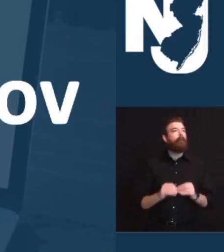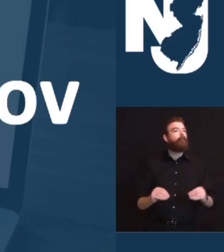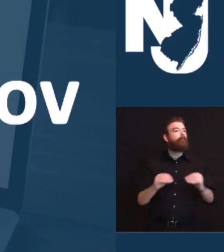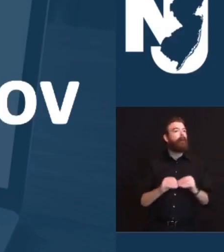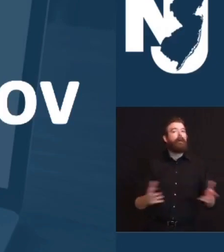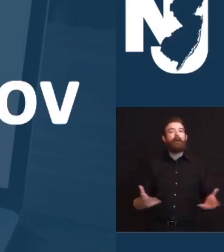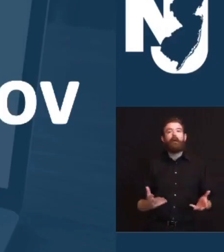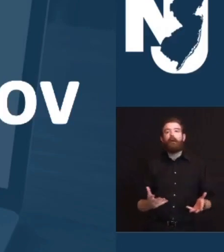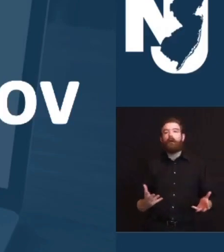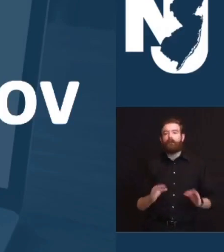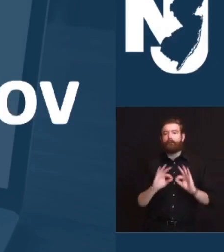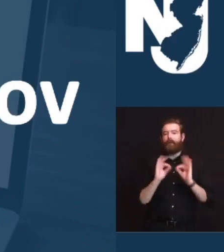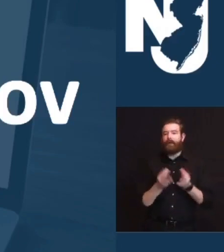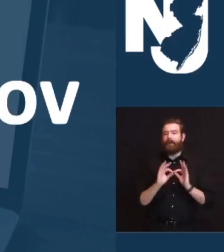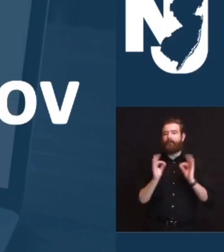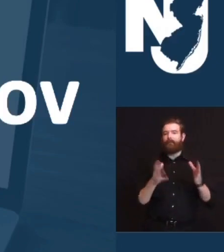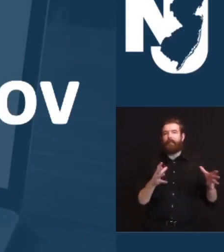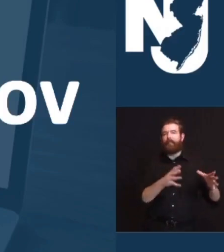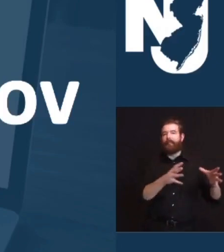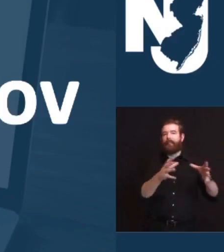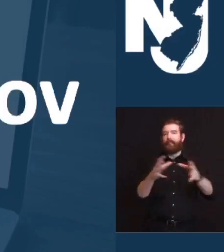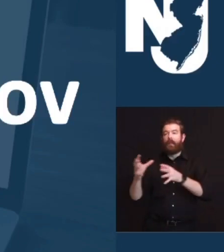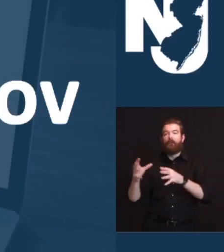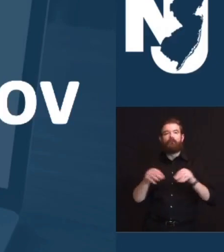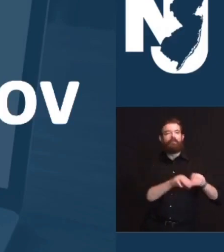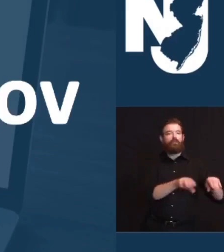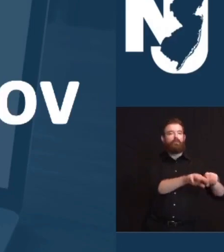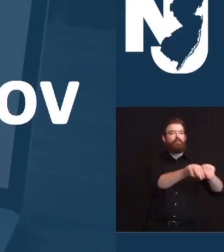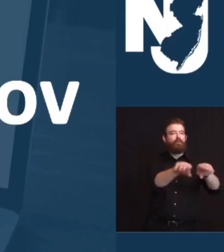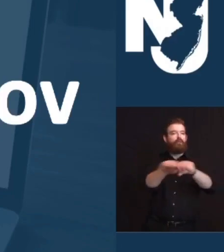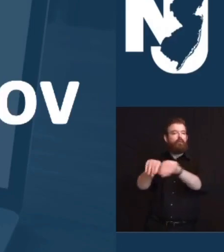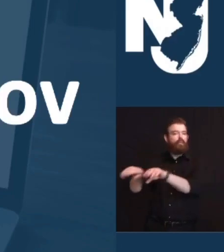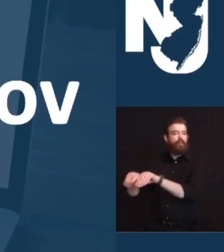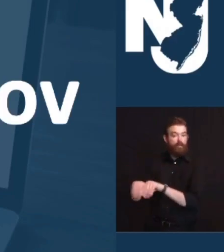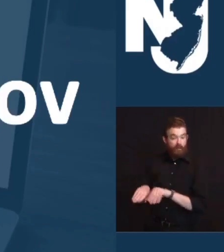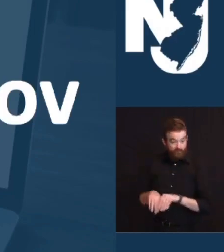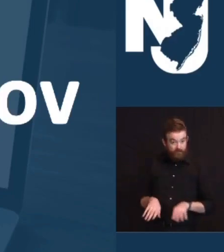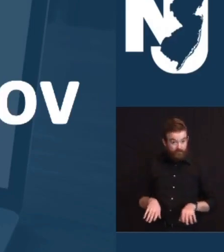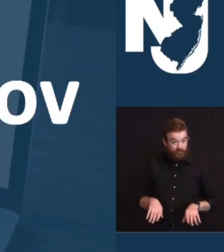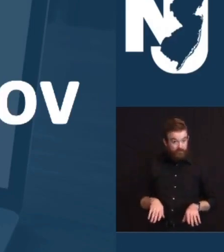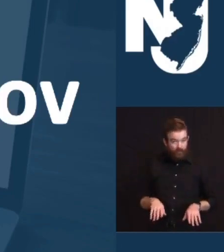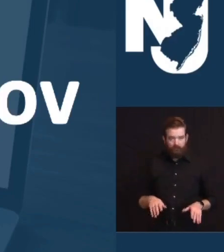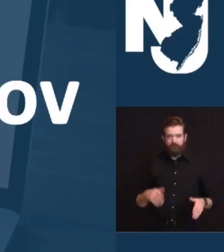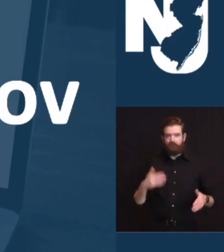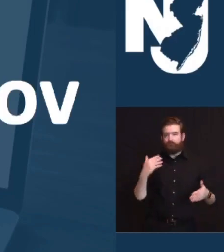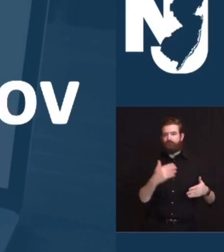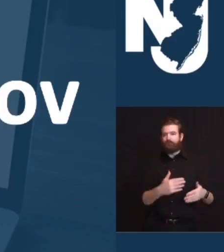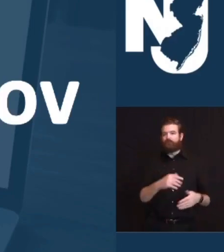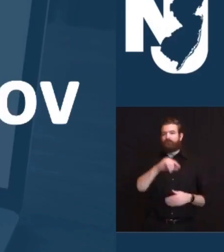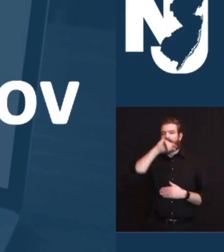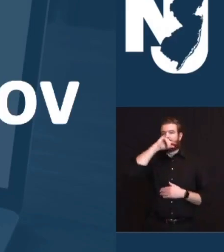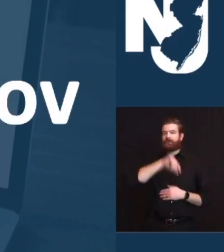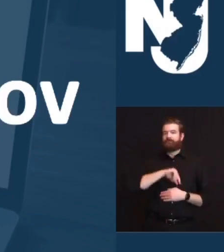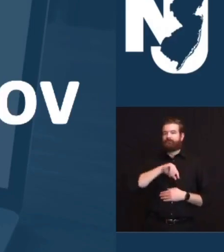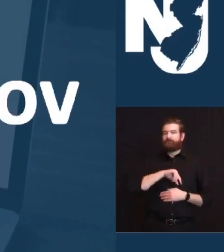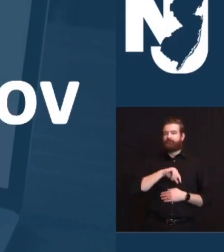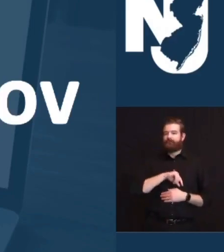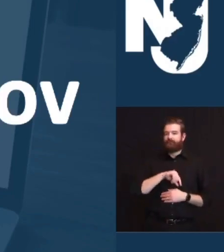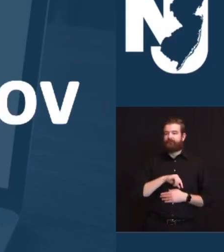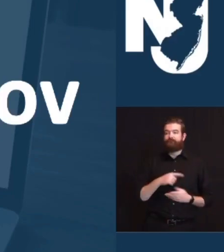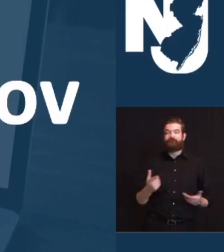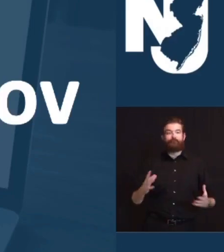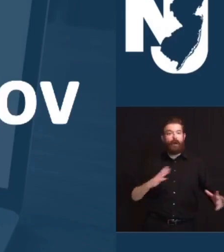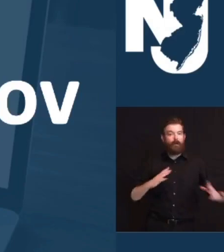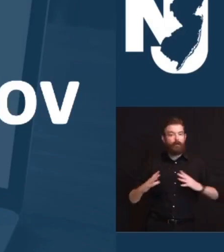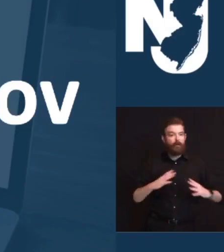outbreaks. Now is the time to start thinking about Thanksgiving and the broader holiday season, regardless of the holidays you celebrate.